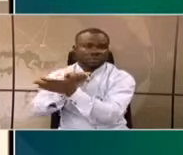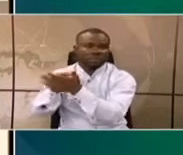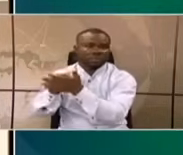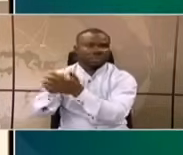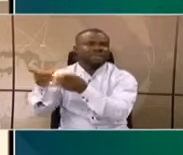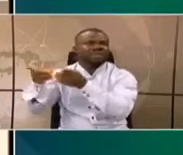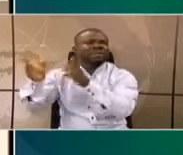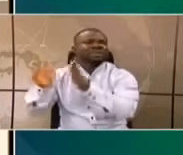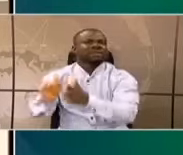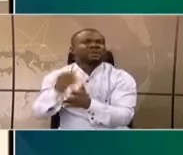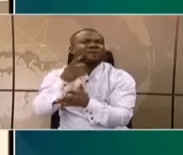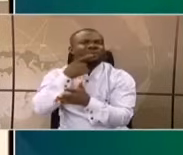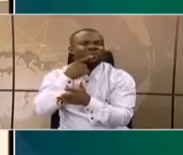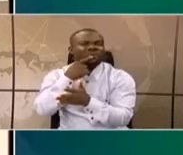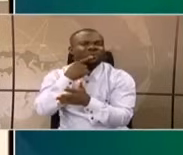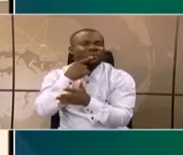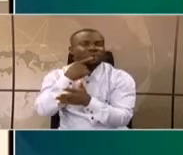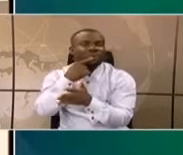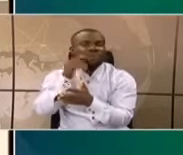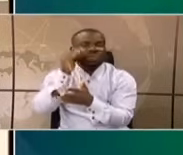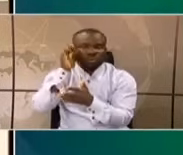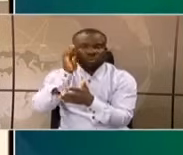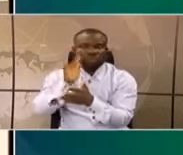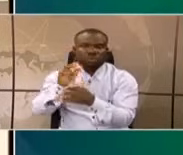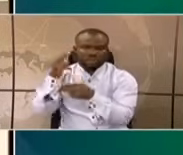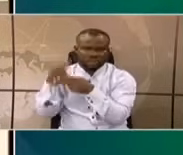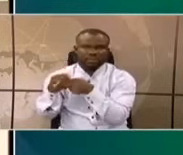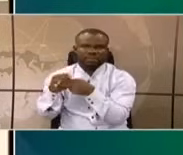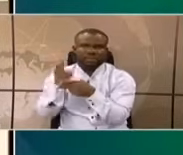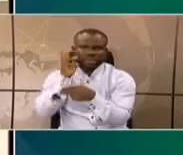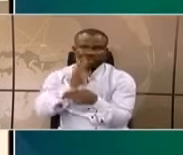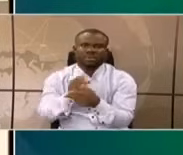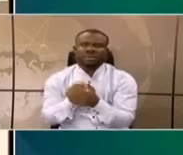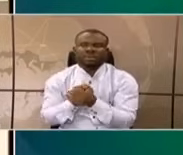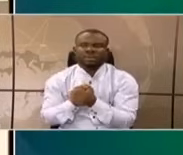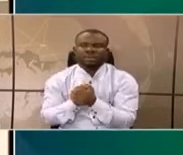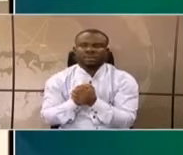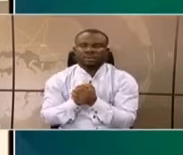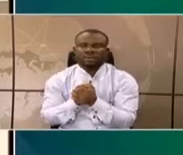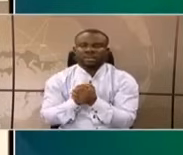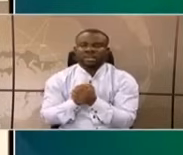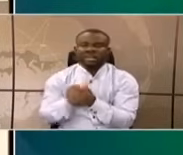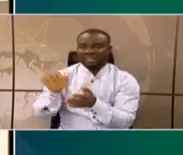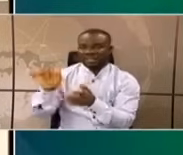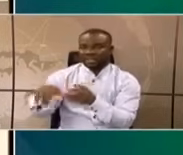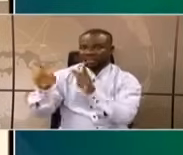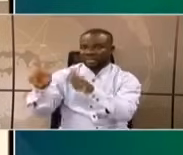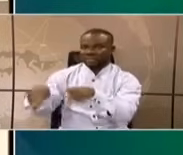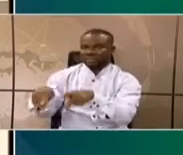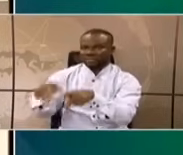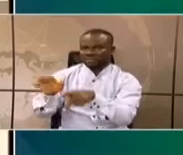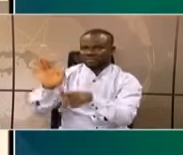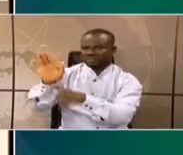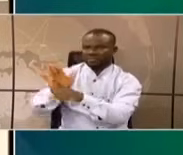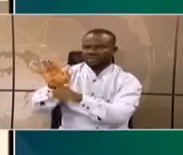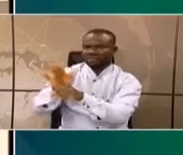Ojai. Sa nipa no. Ojai. Oya hwanya.